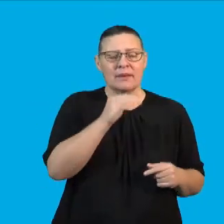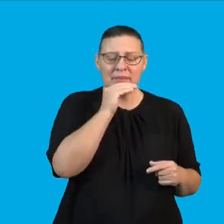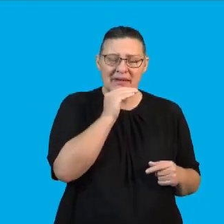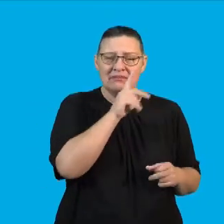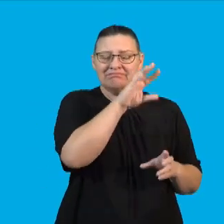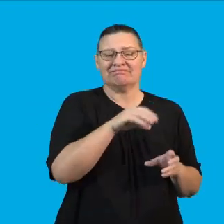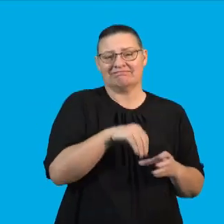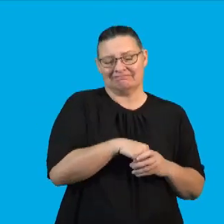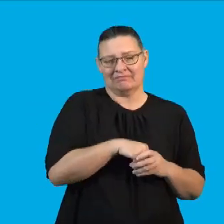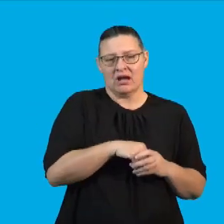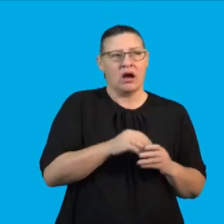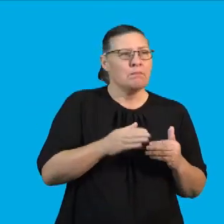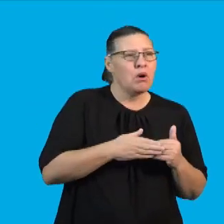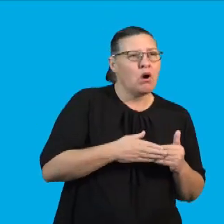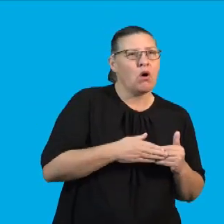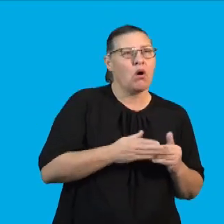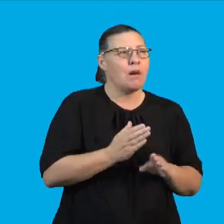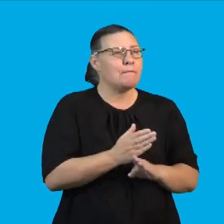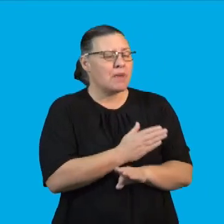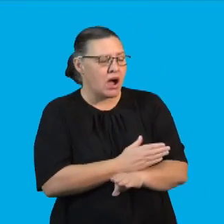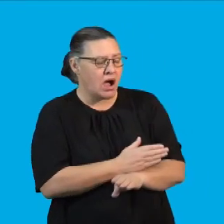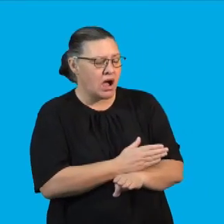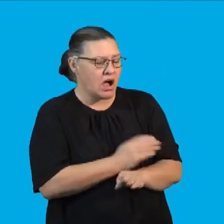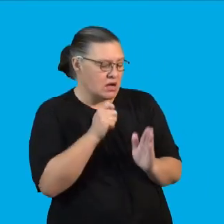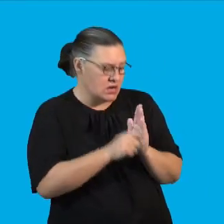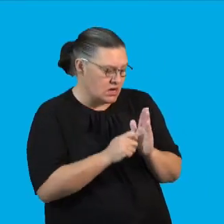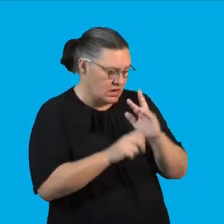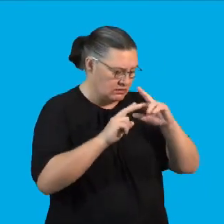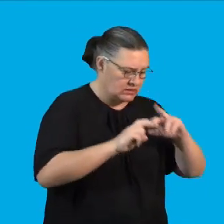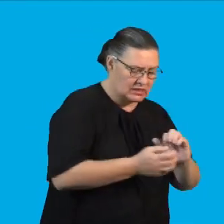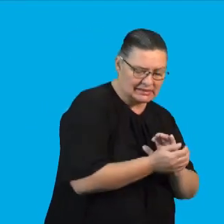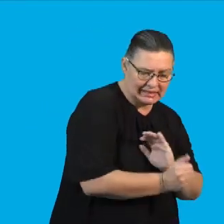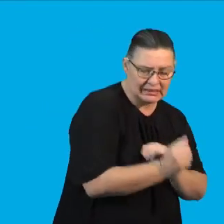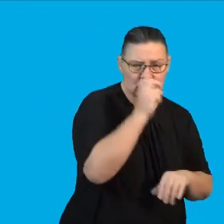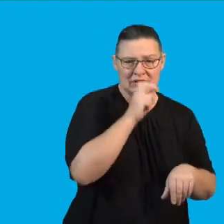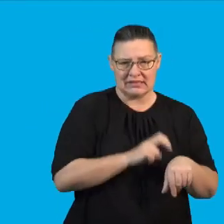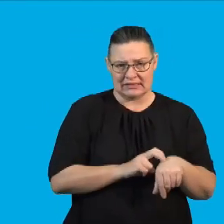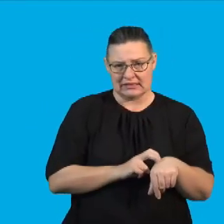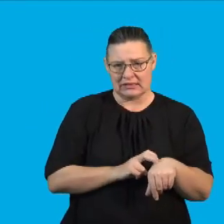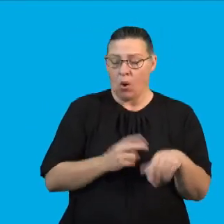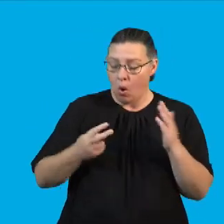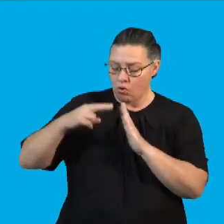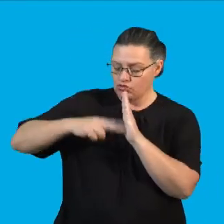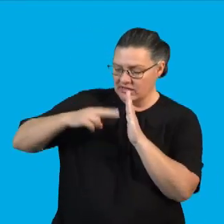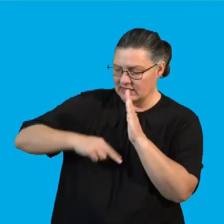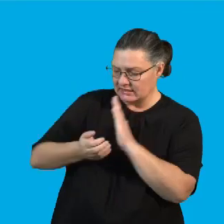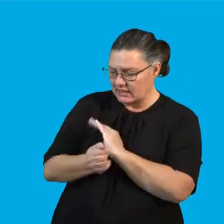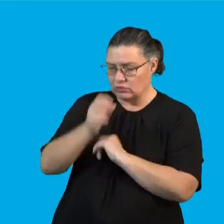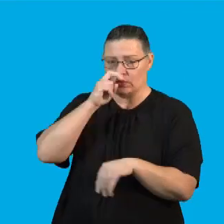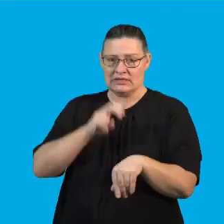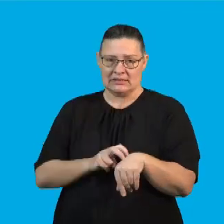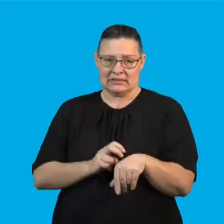questions that need you to have your prior research skills or reading